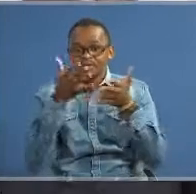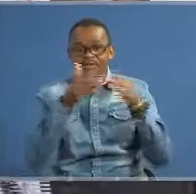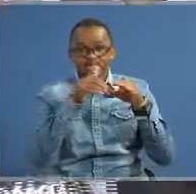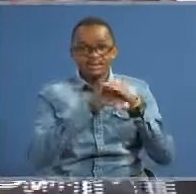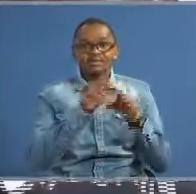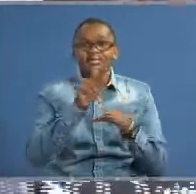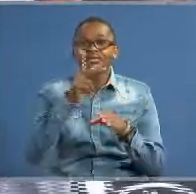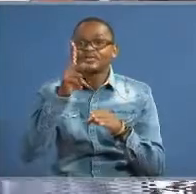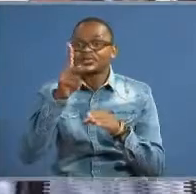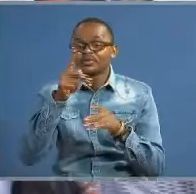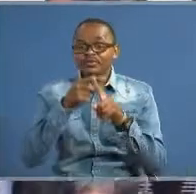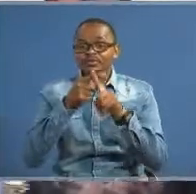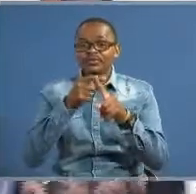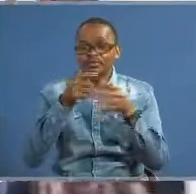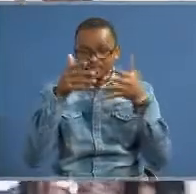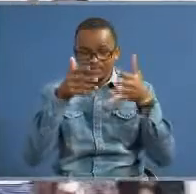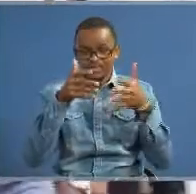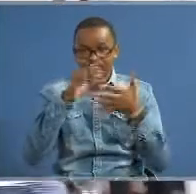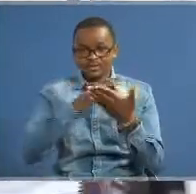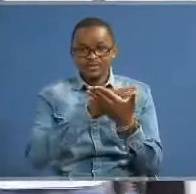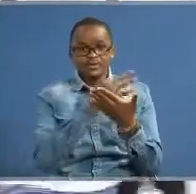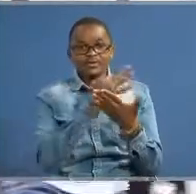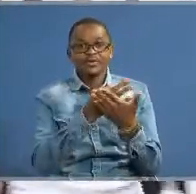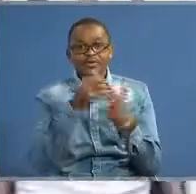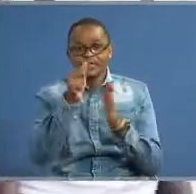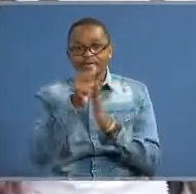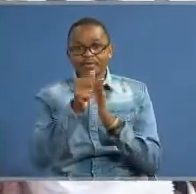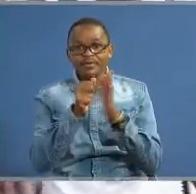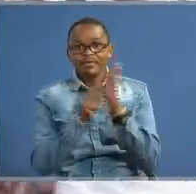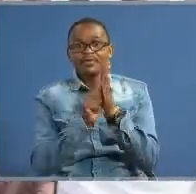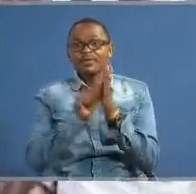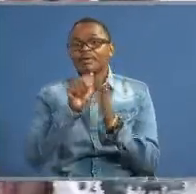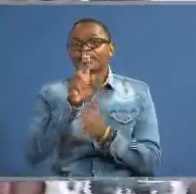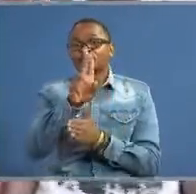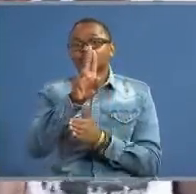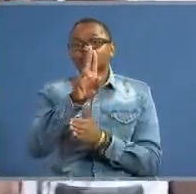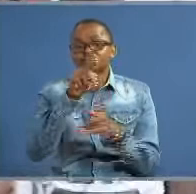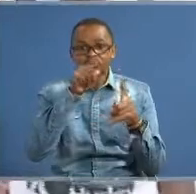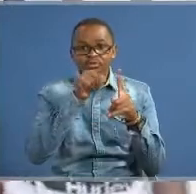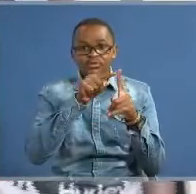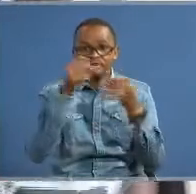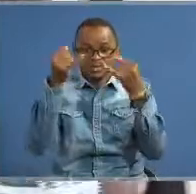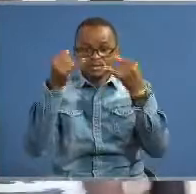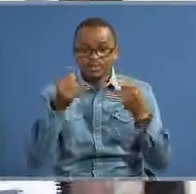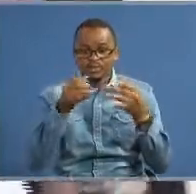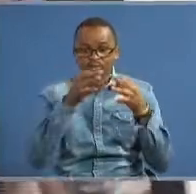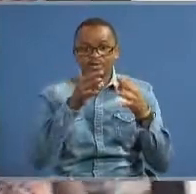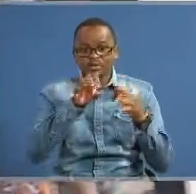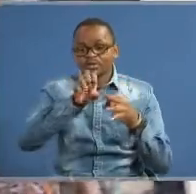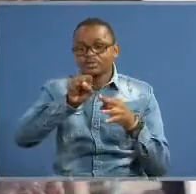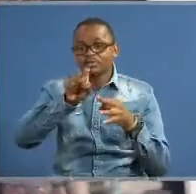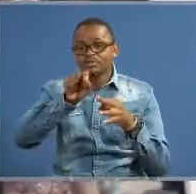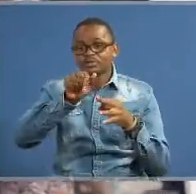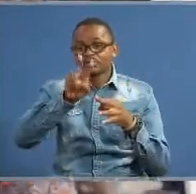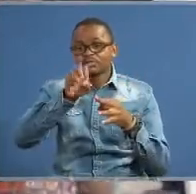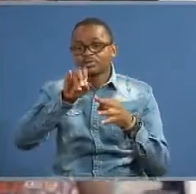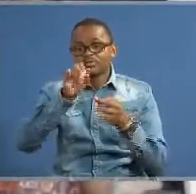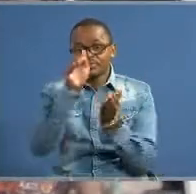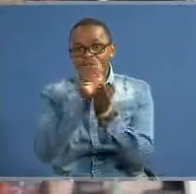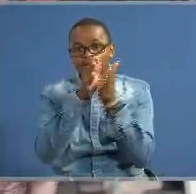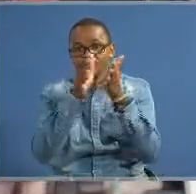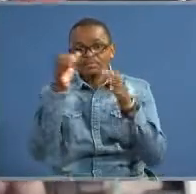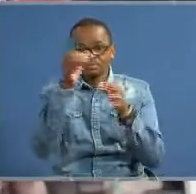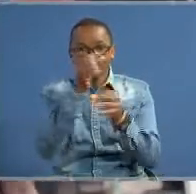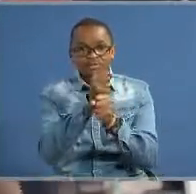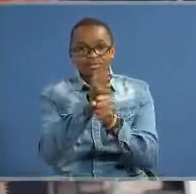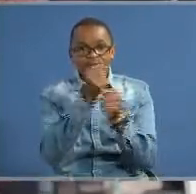in Kenya. From the repealing of the Finance Act by President Uhuru Kenyatta to the introduction of Stawi by the Kenya Bankers